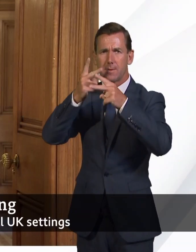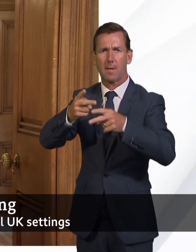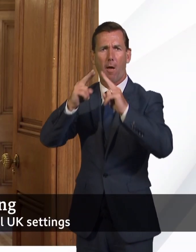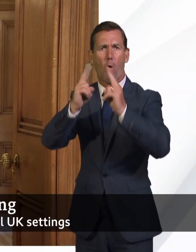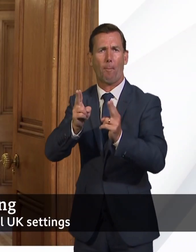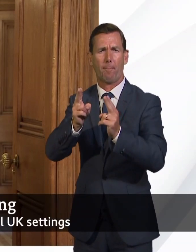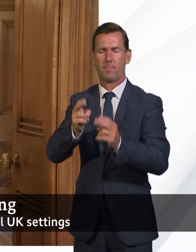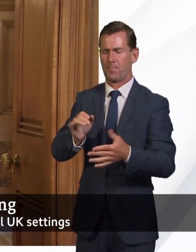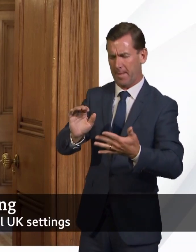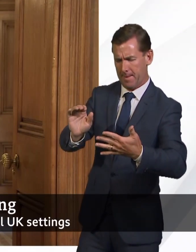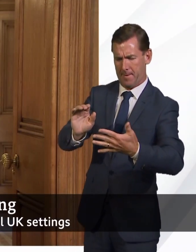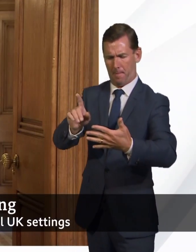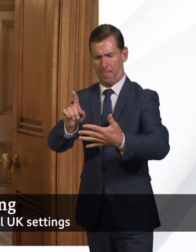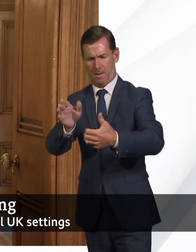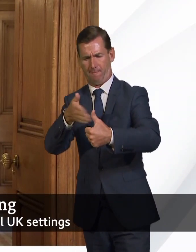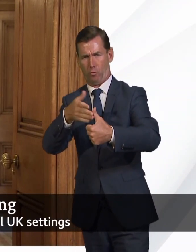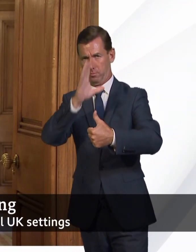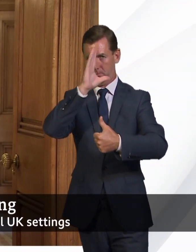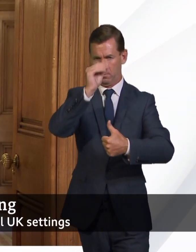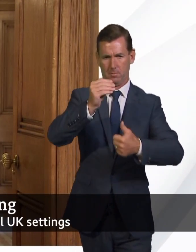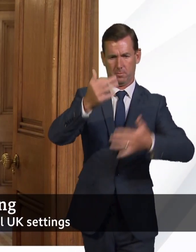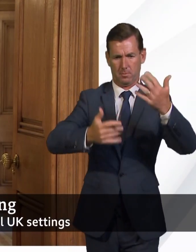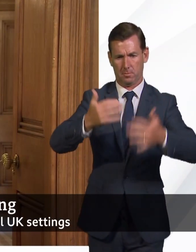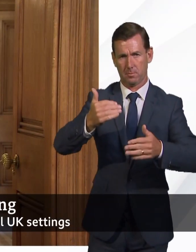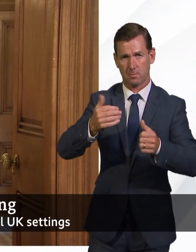If we start with the data, in April,